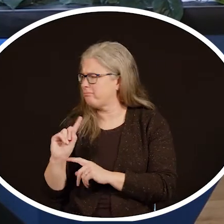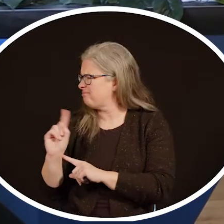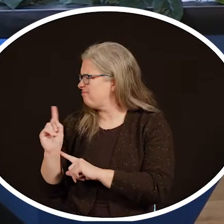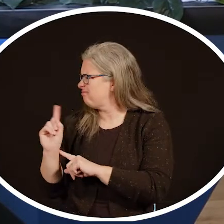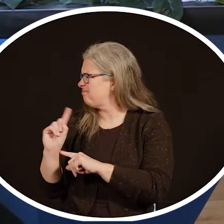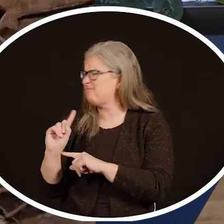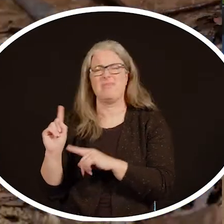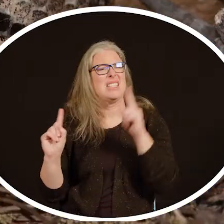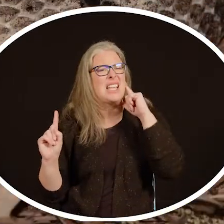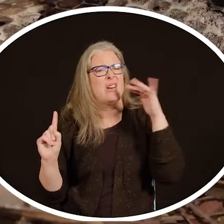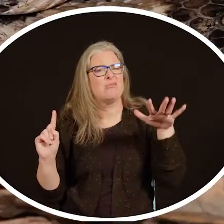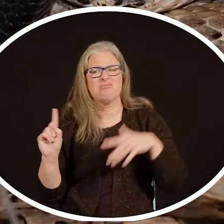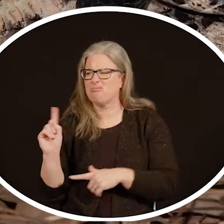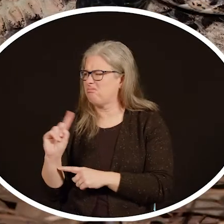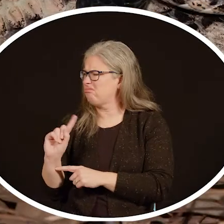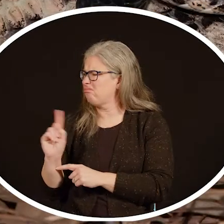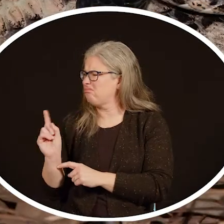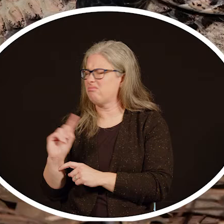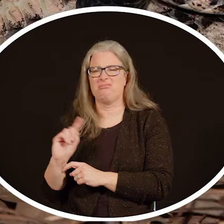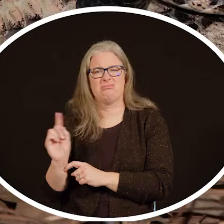What's that sound?